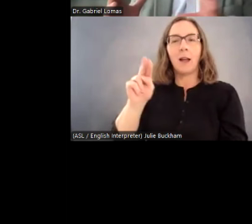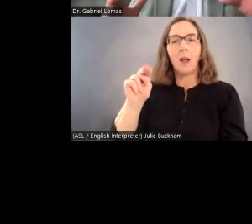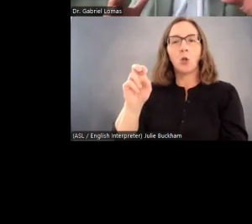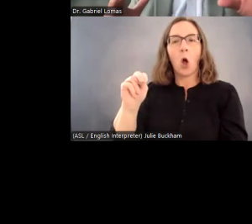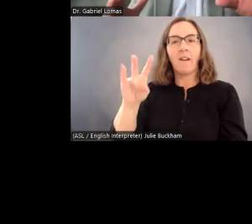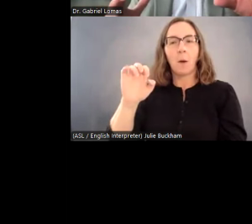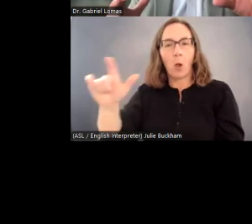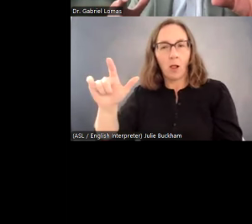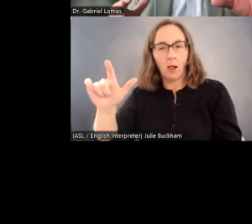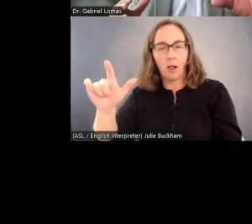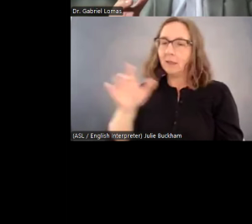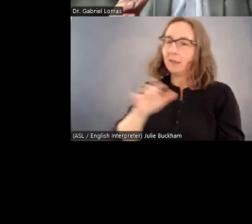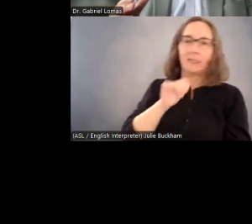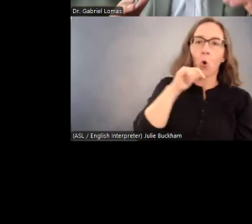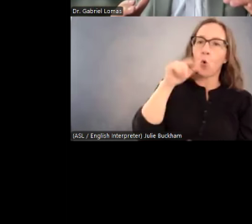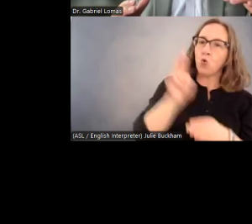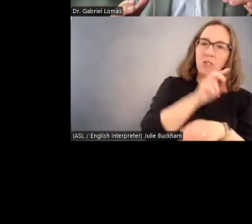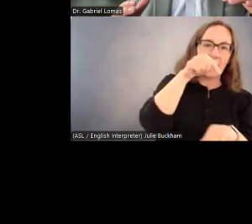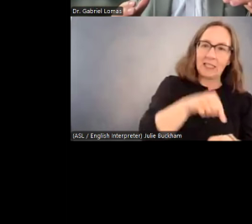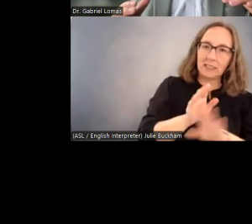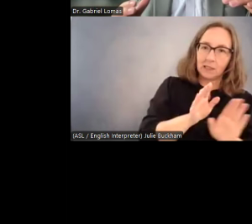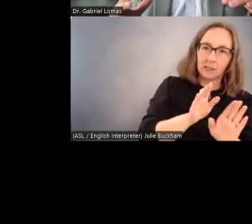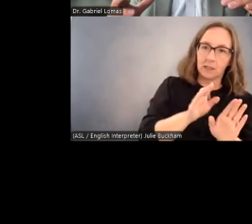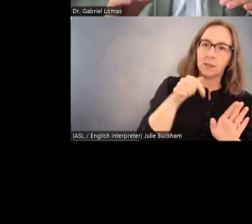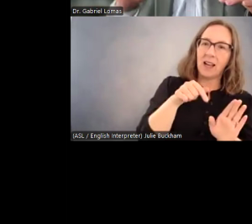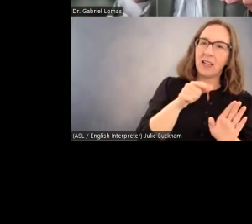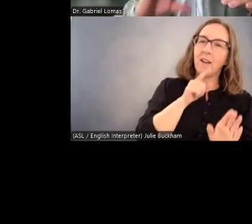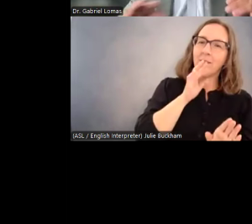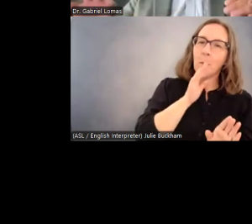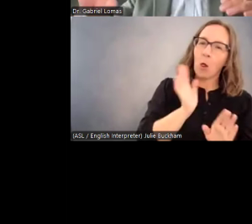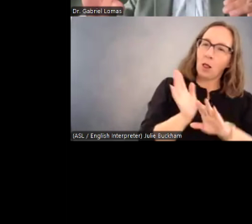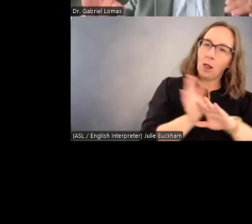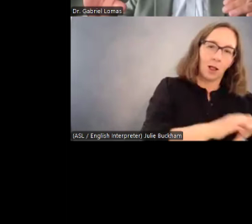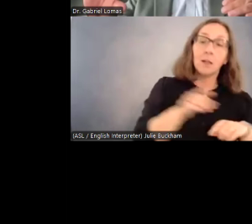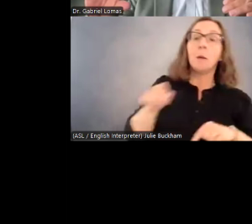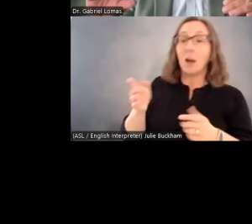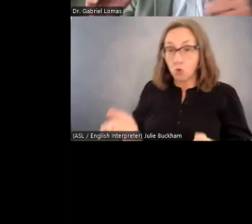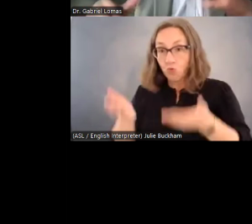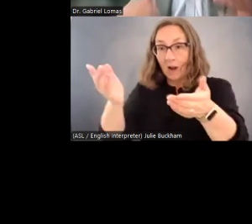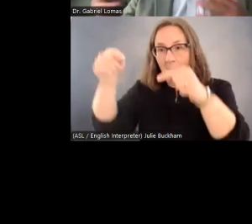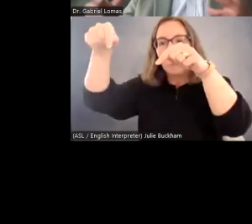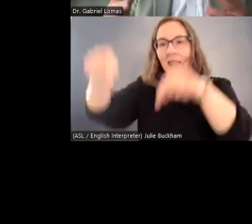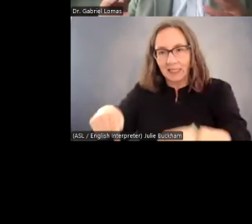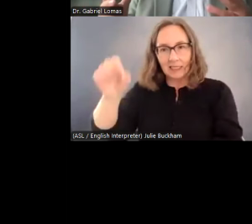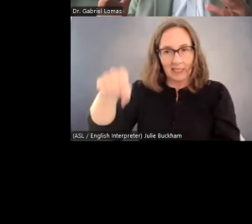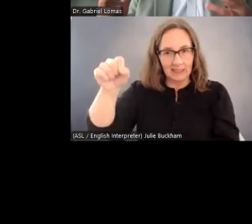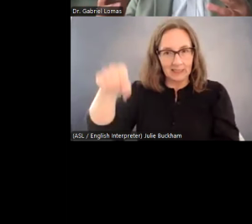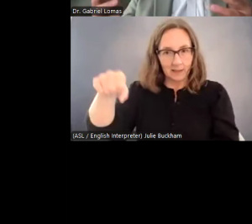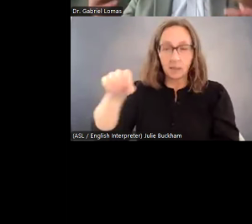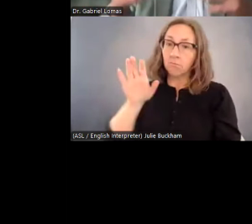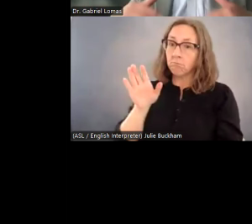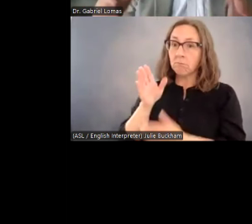do not recommend you use these tests. And if you look at those are mostly the verbal tests. And we do recommend that you use these tests. And there have been some